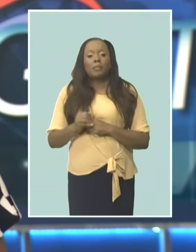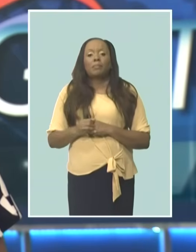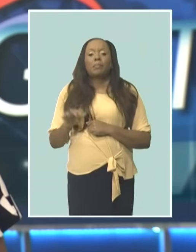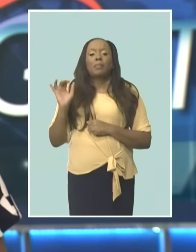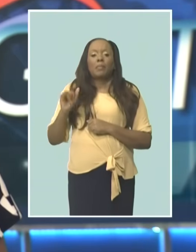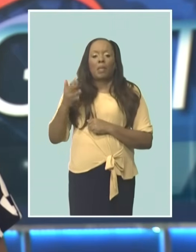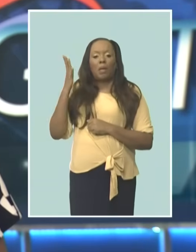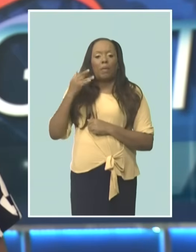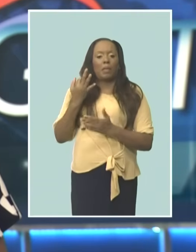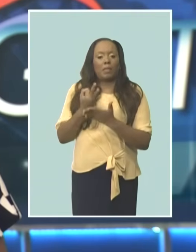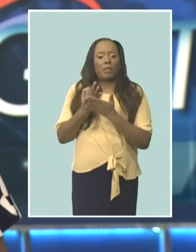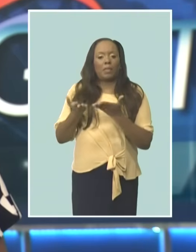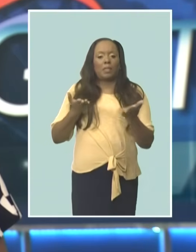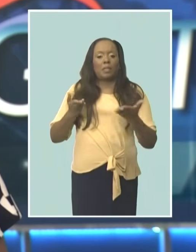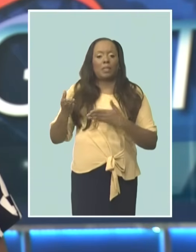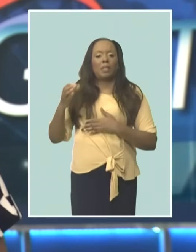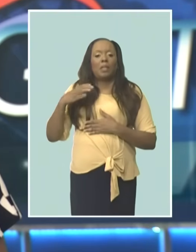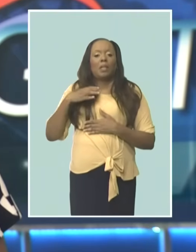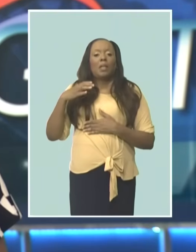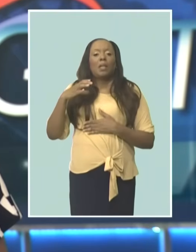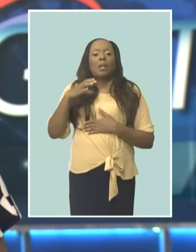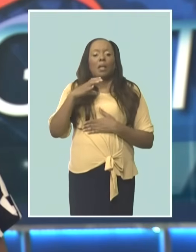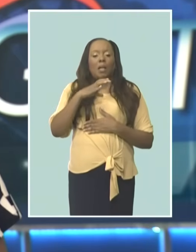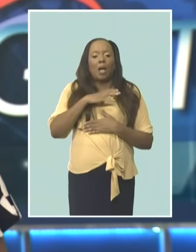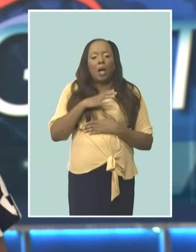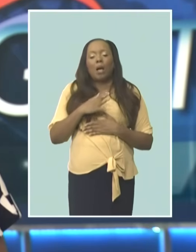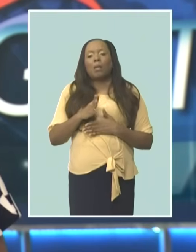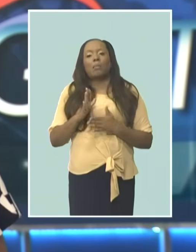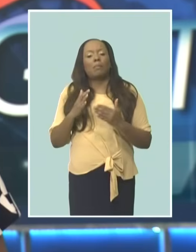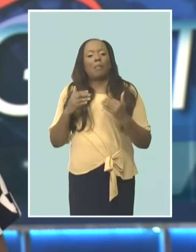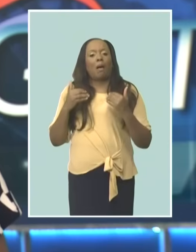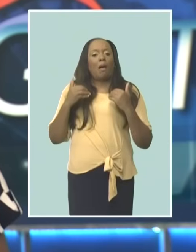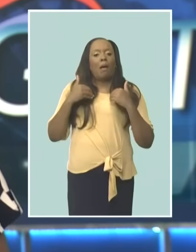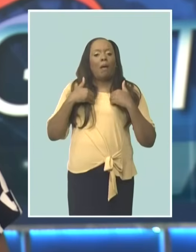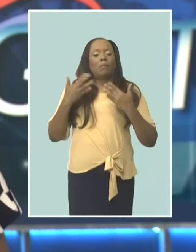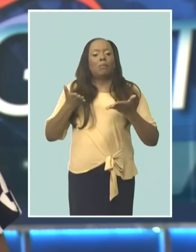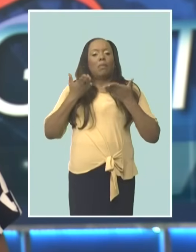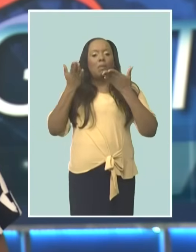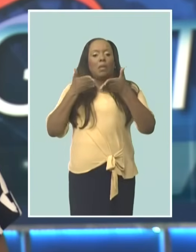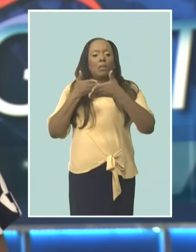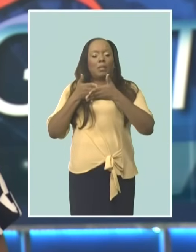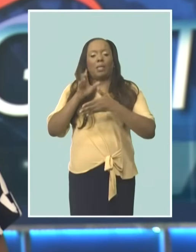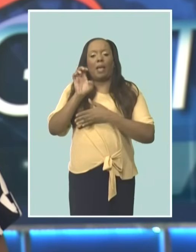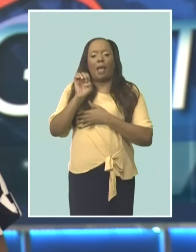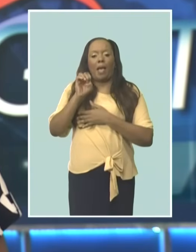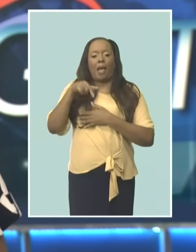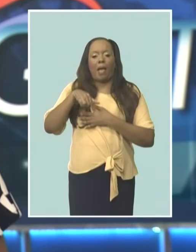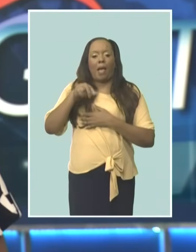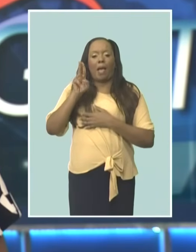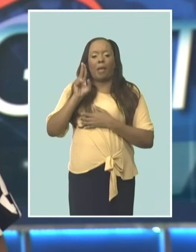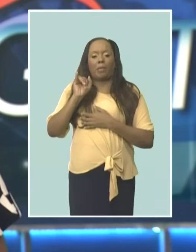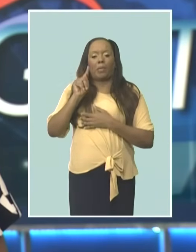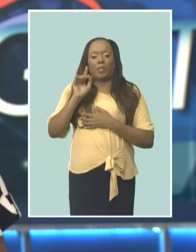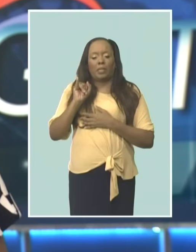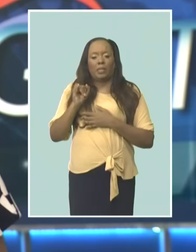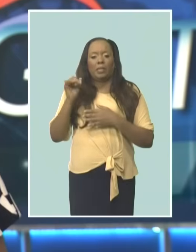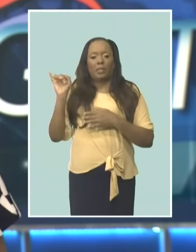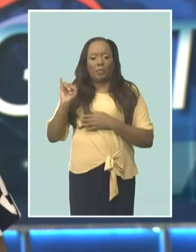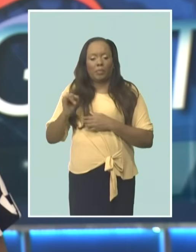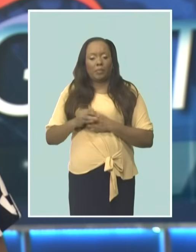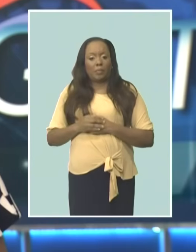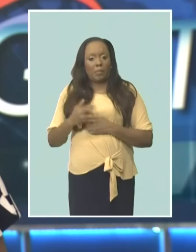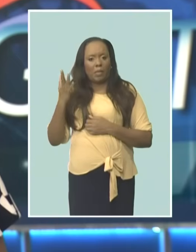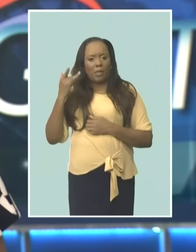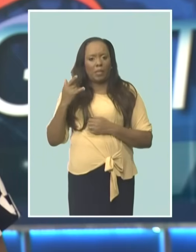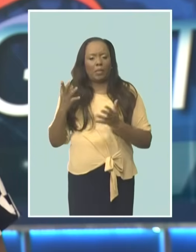by the Financial Services Commission against Equity Insurance Company Limited. The Commission says the action is to preserve stability